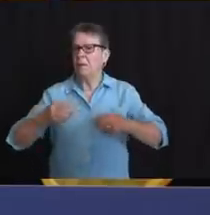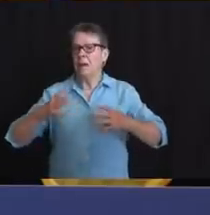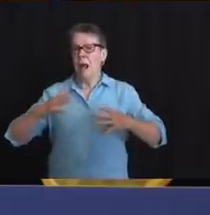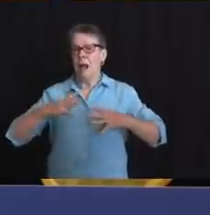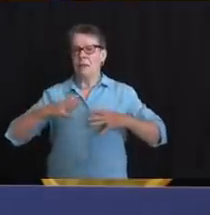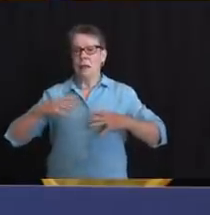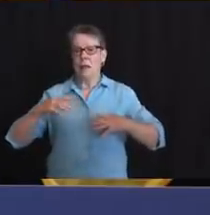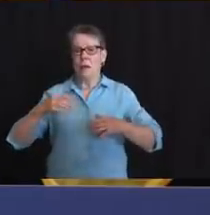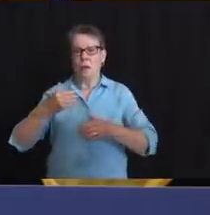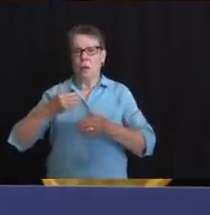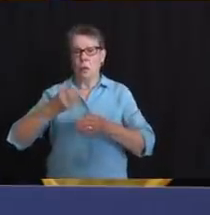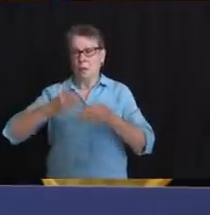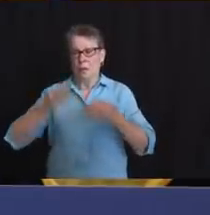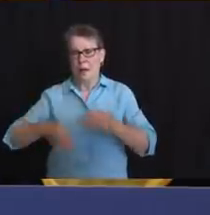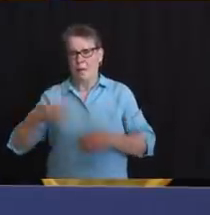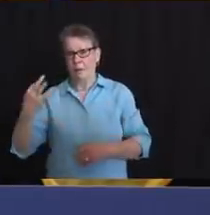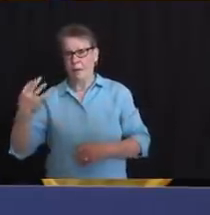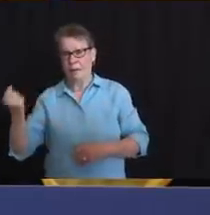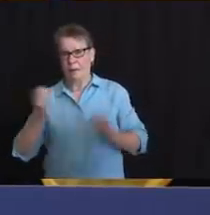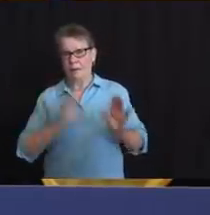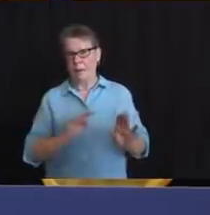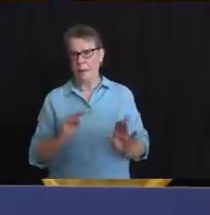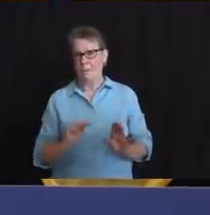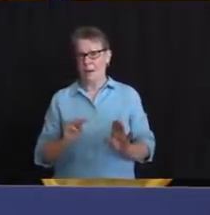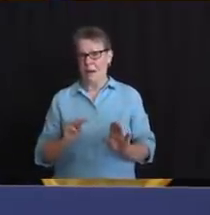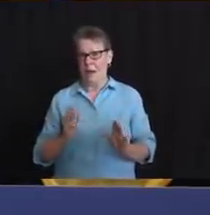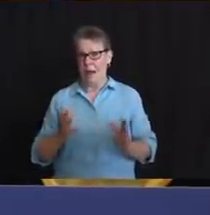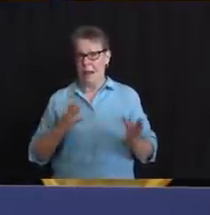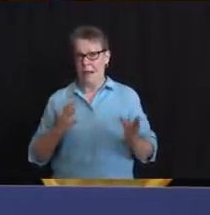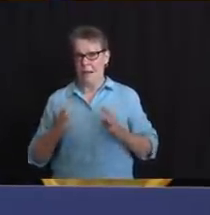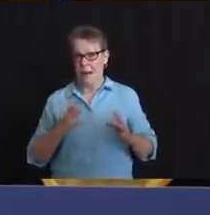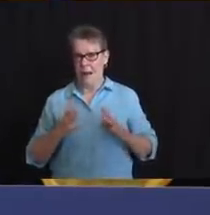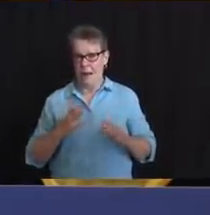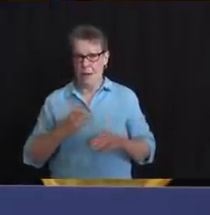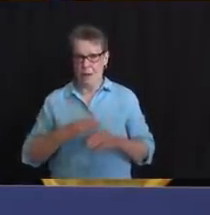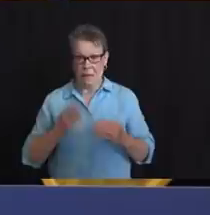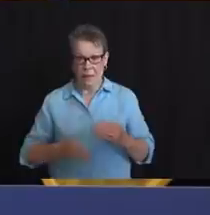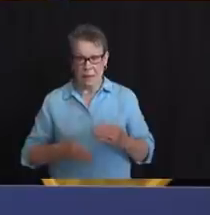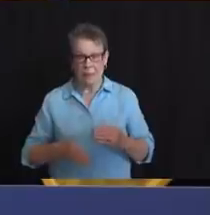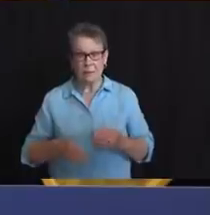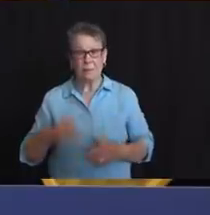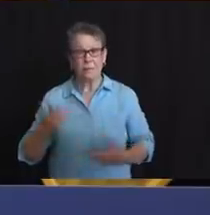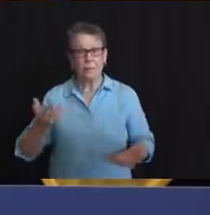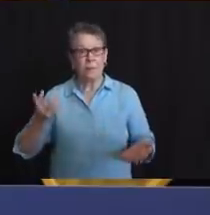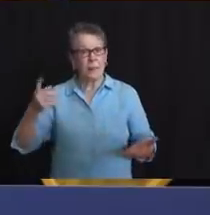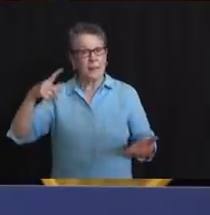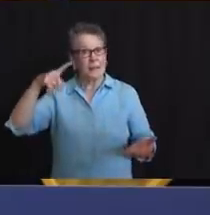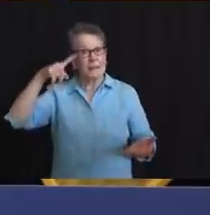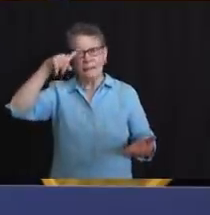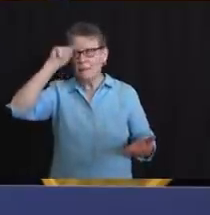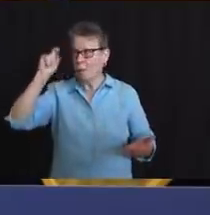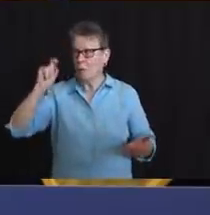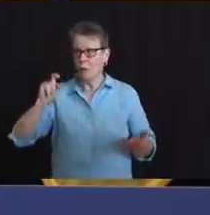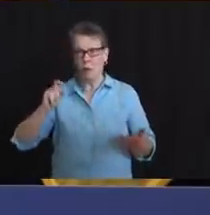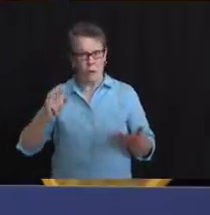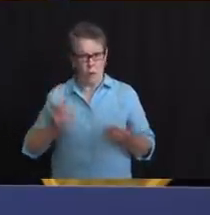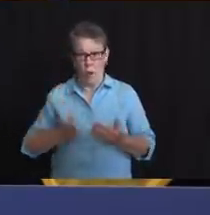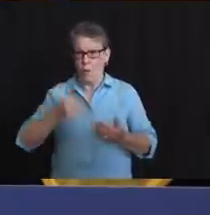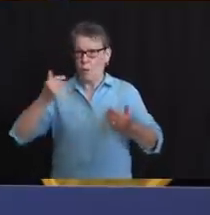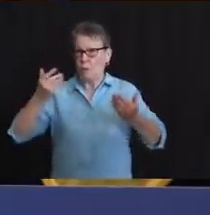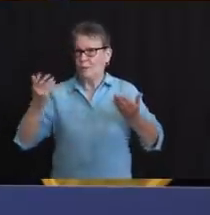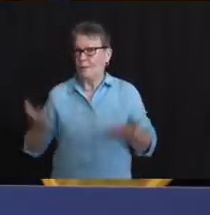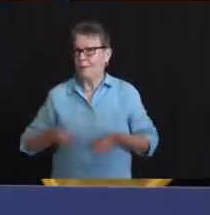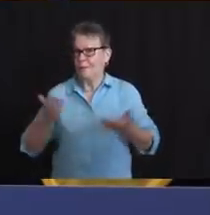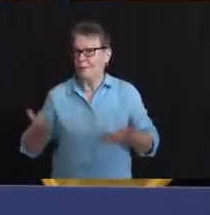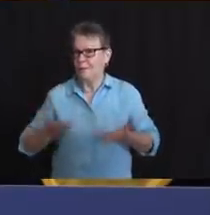announced today, but what we normally have on Memorial Day. So summer is days away. So with that, Martell, thank